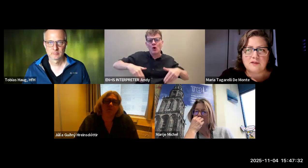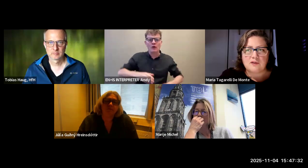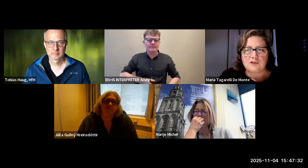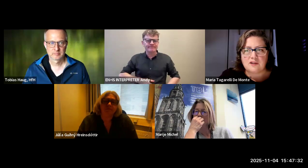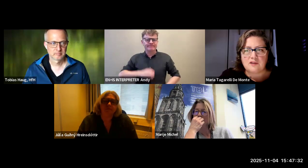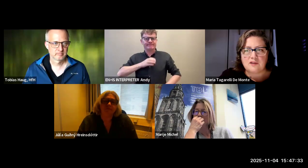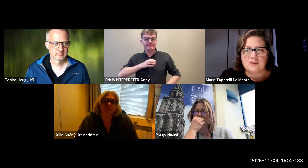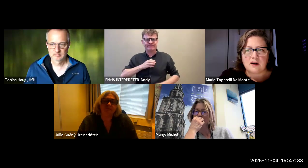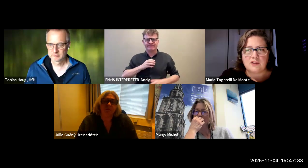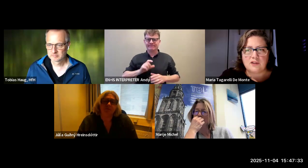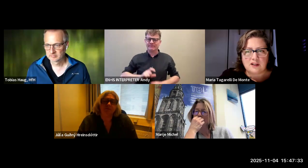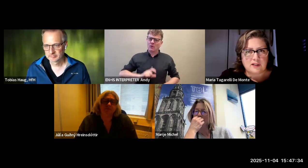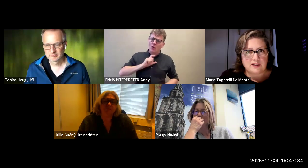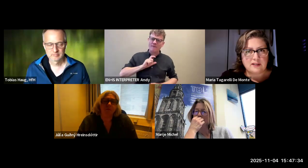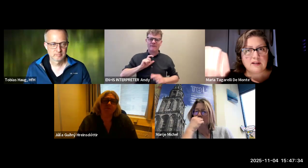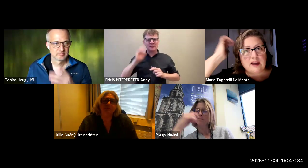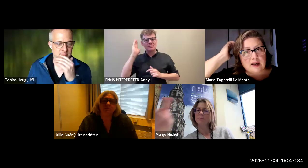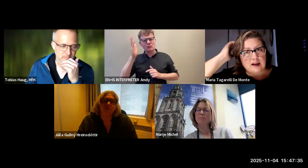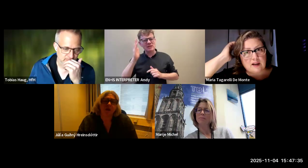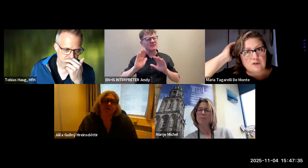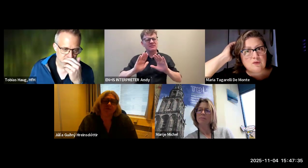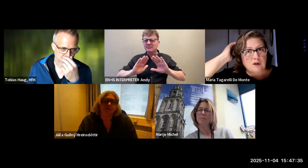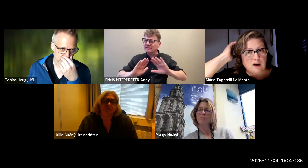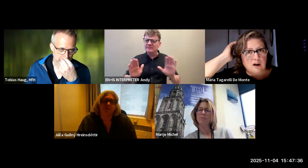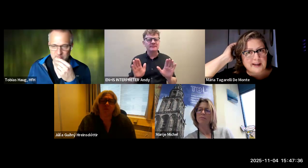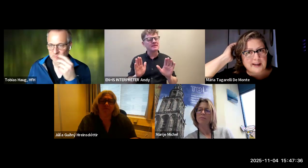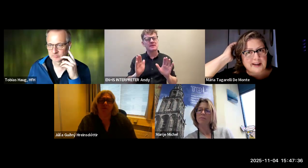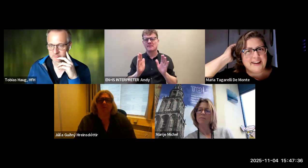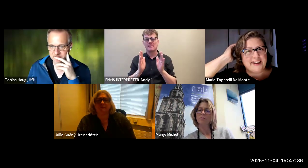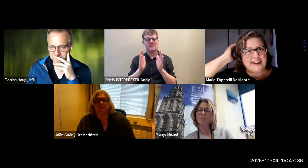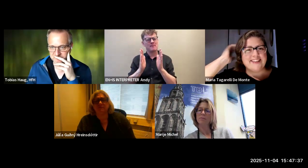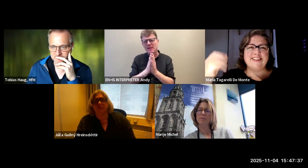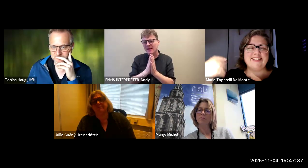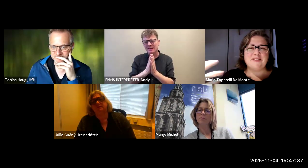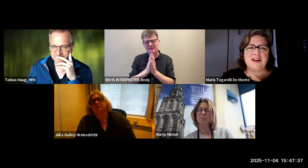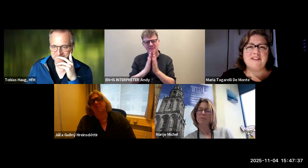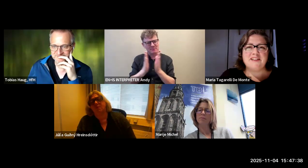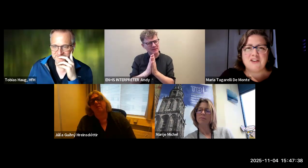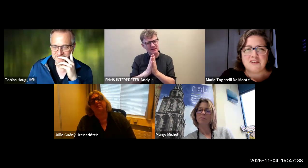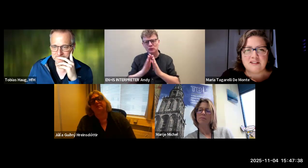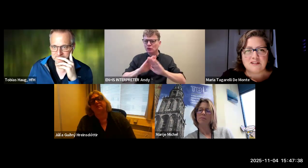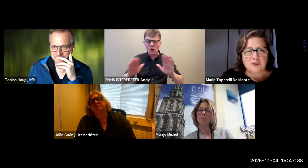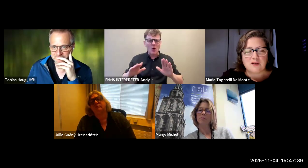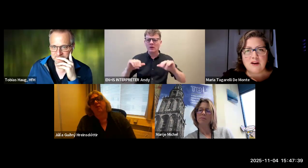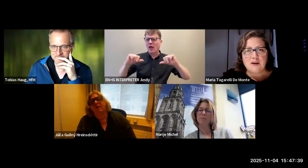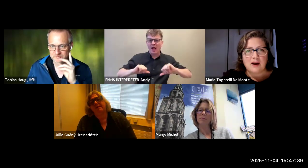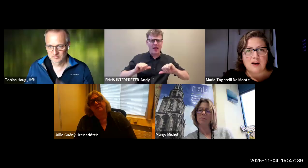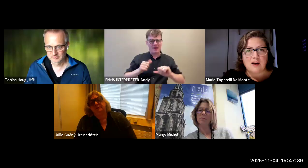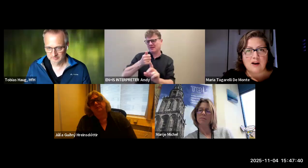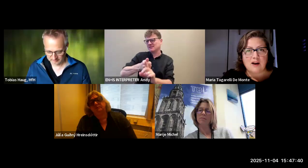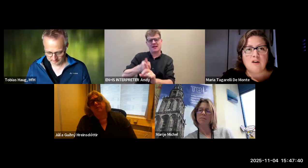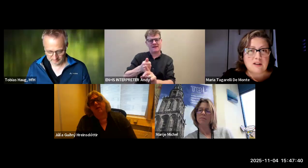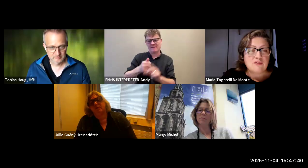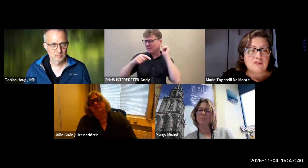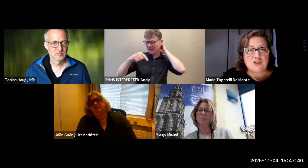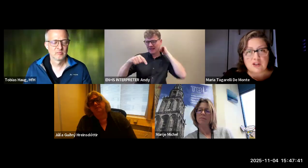their competence or their skills are good enough for this. Do not, okay? We are in a context where we